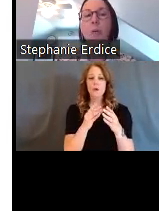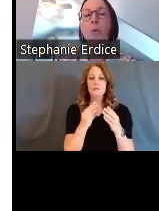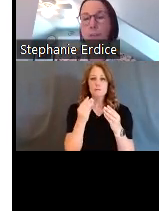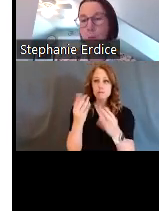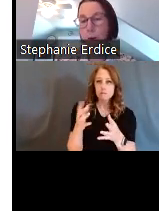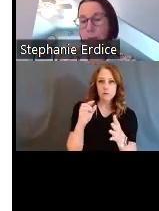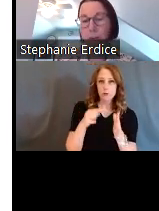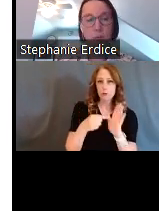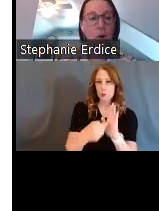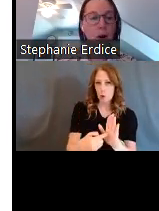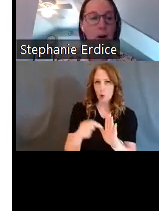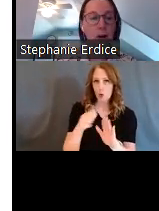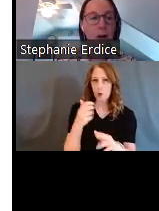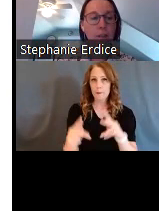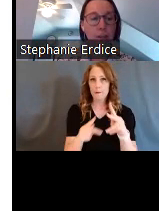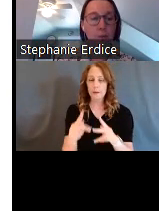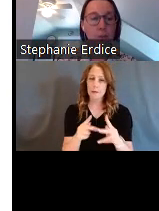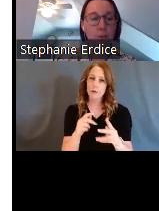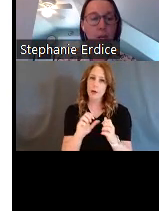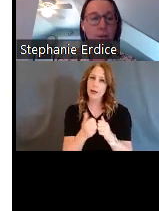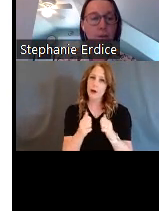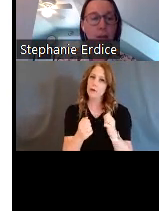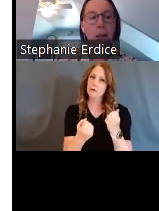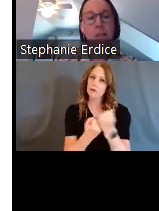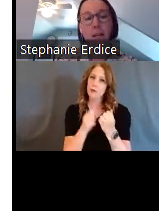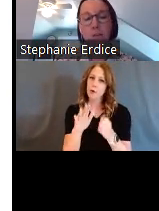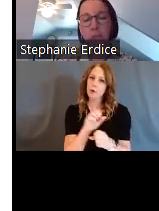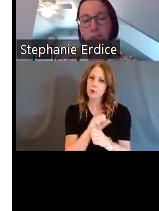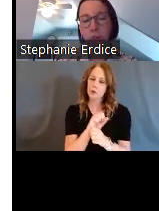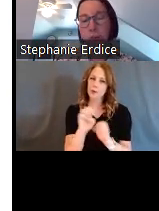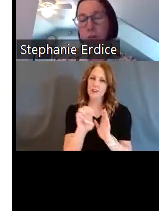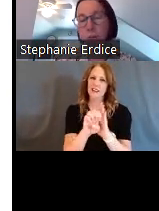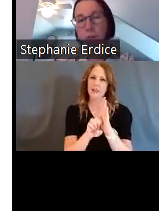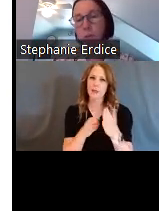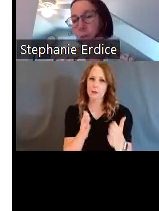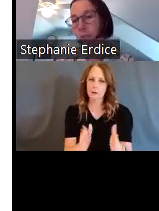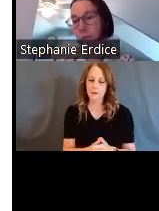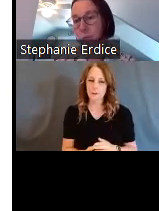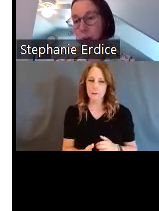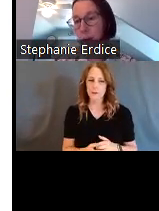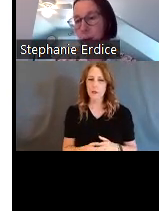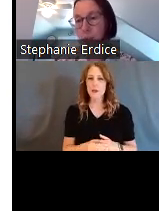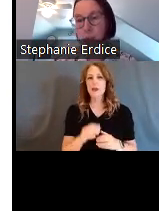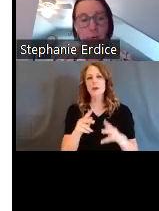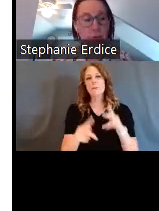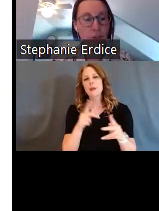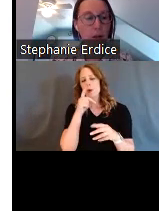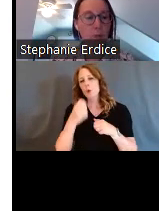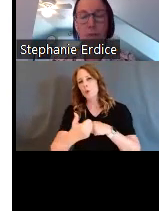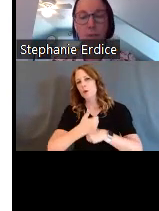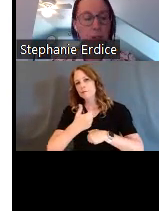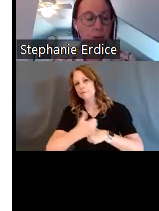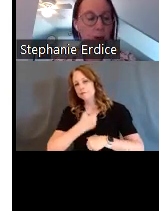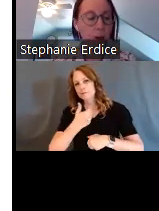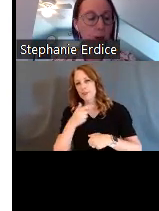ethically support the work that you are doing. And side note to that story, the folks that were accusing me wanted confidential information